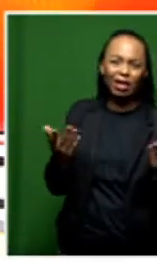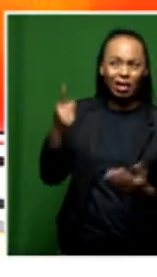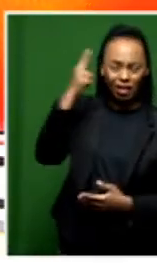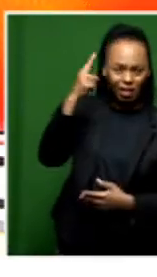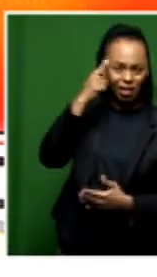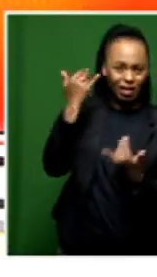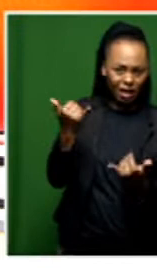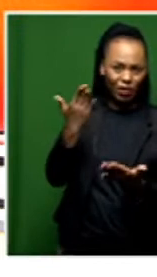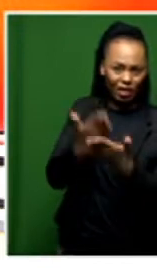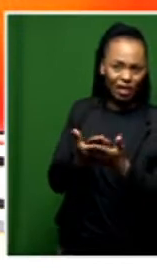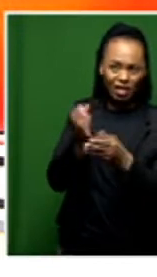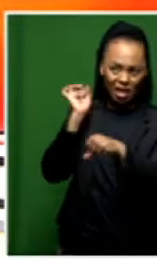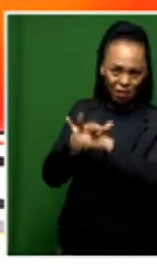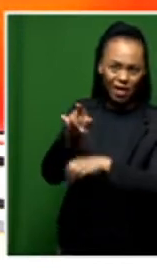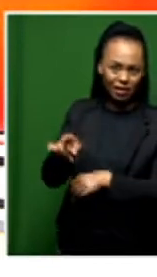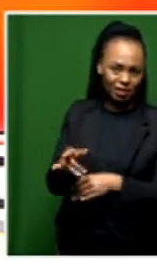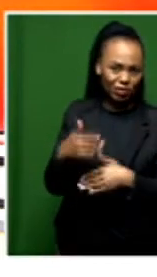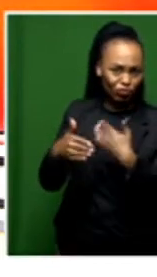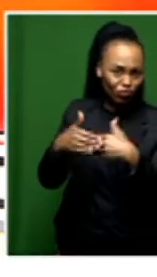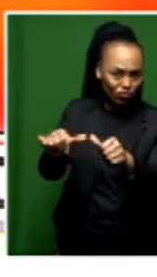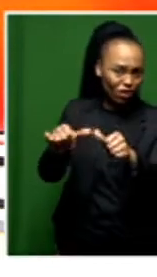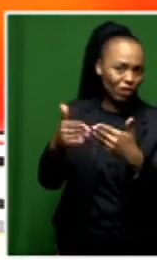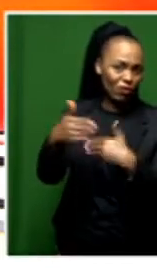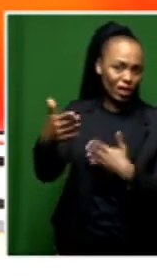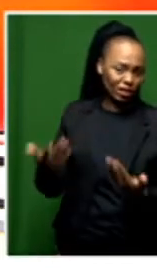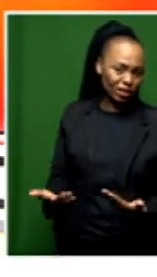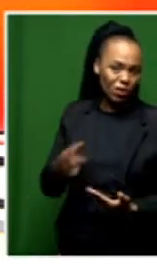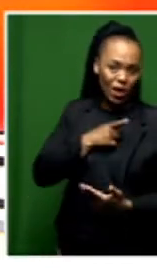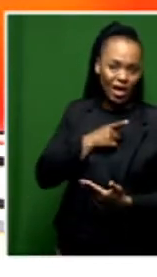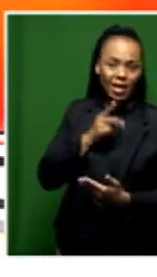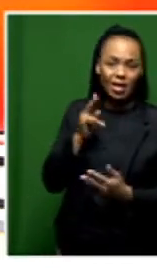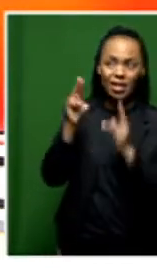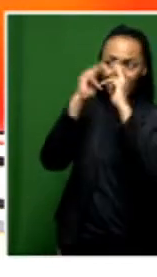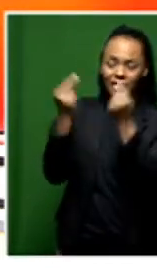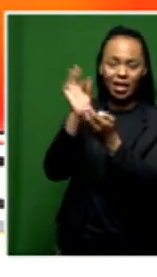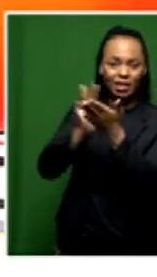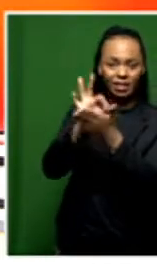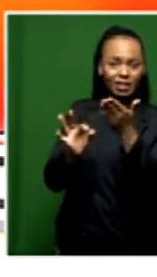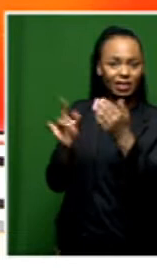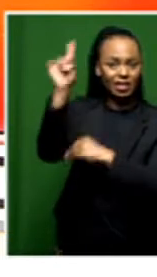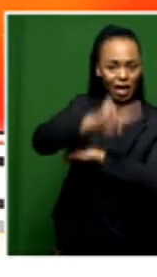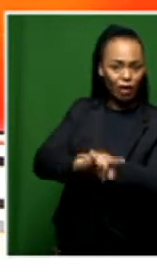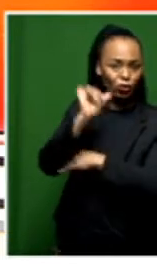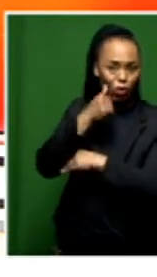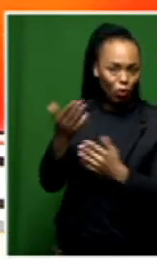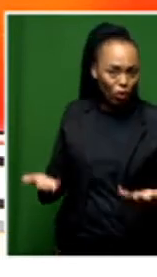it will have some sort of impact moving forward as the national election day is tomorrow?